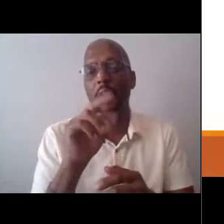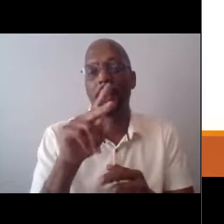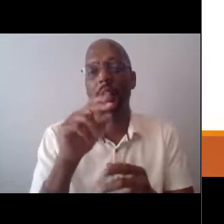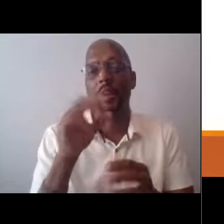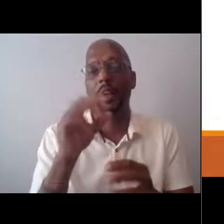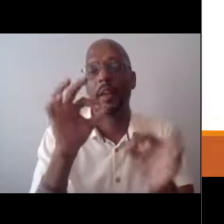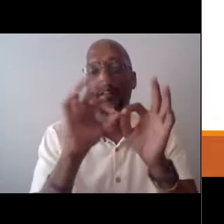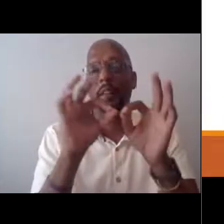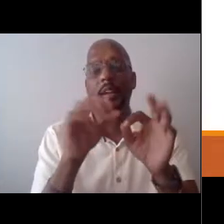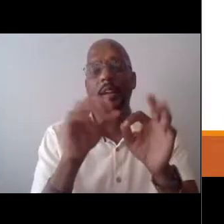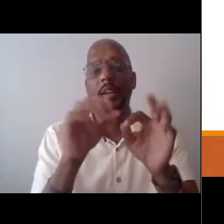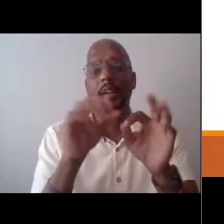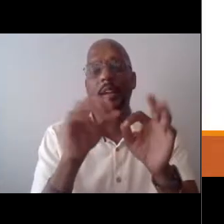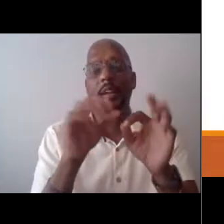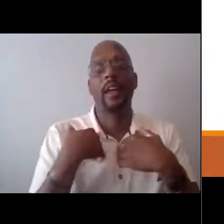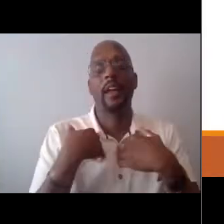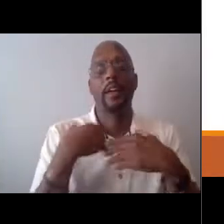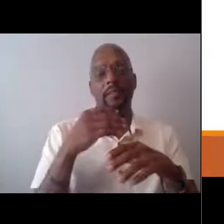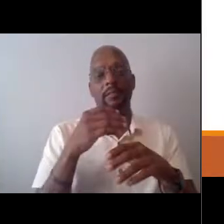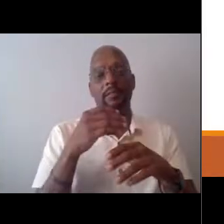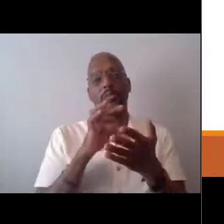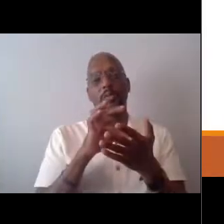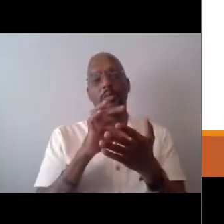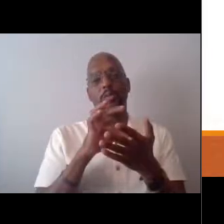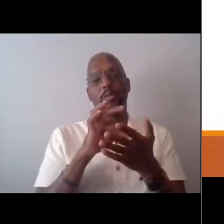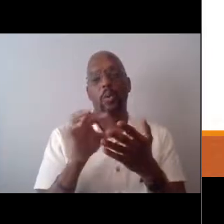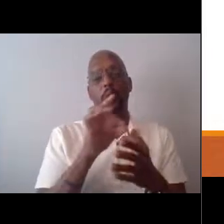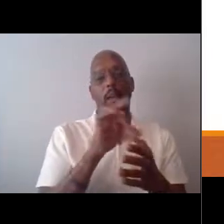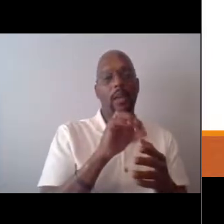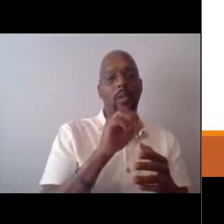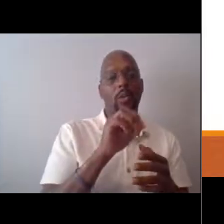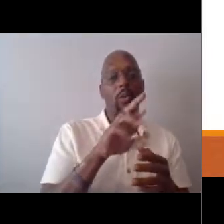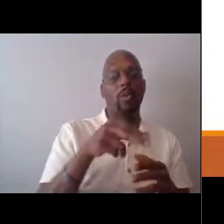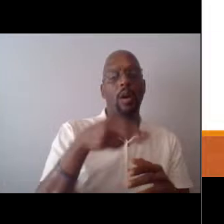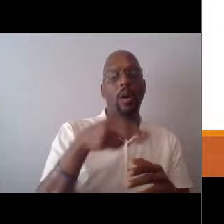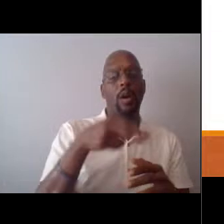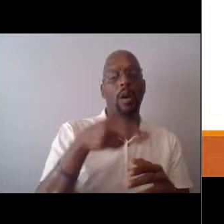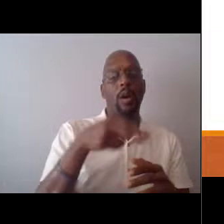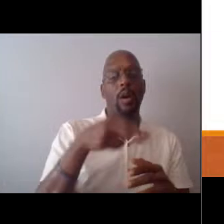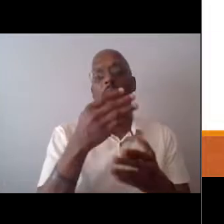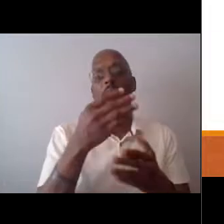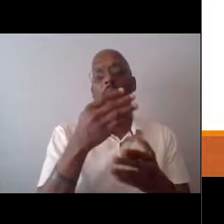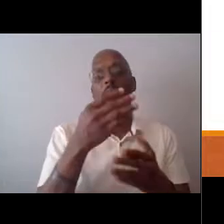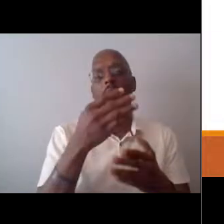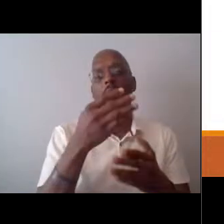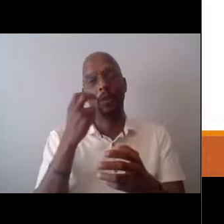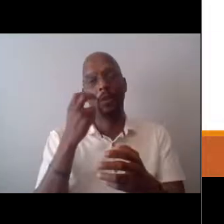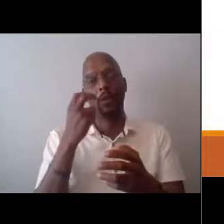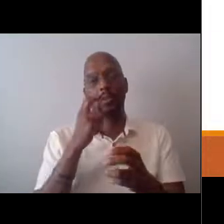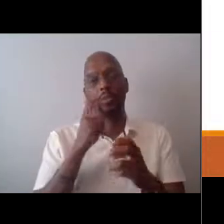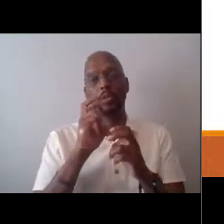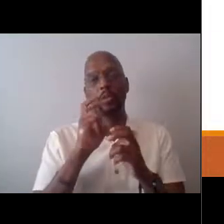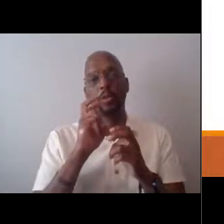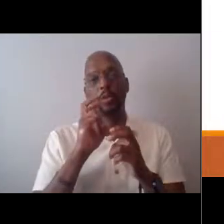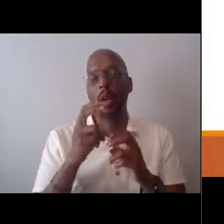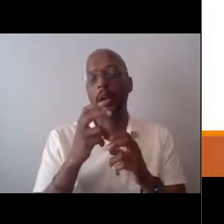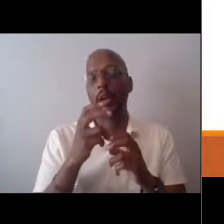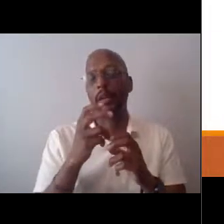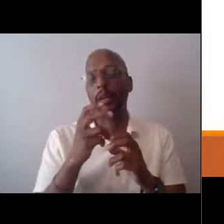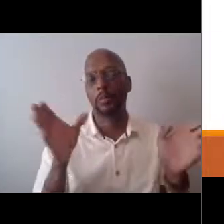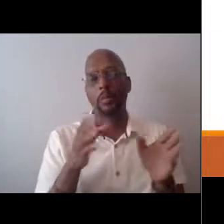a score of 0.8 or higher. The second piece to the traffic exposure category of indicators is